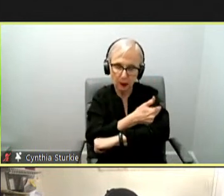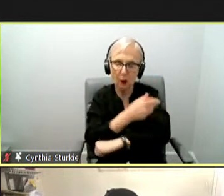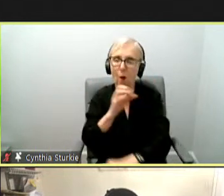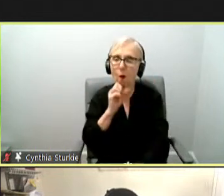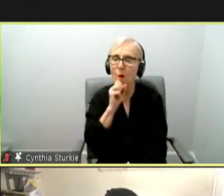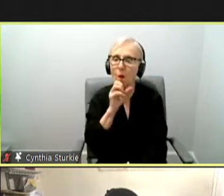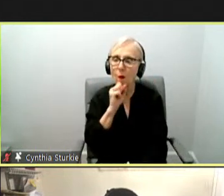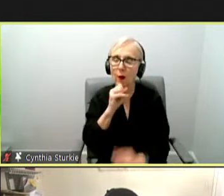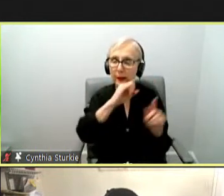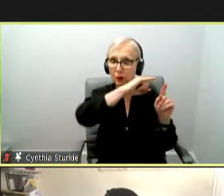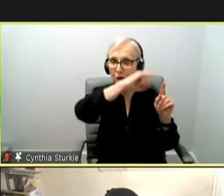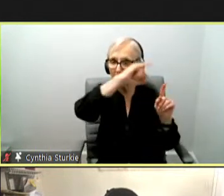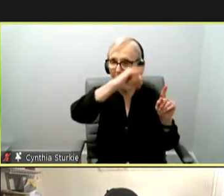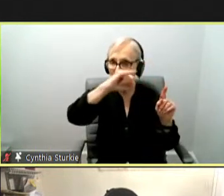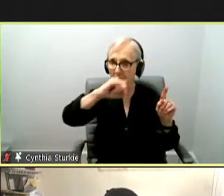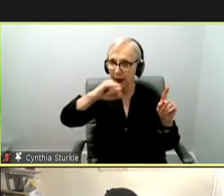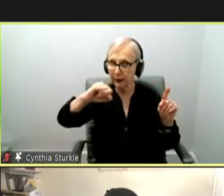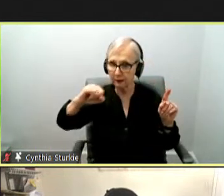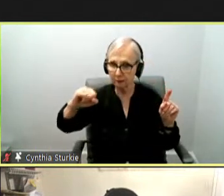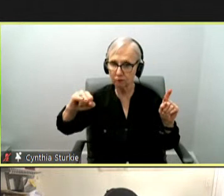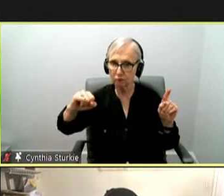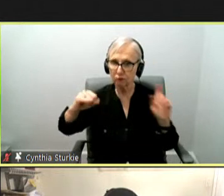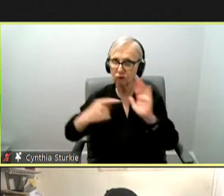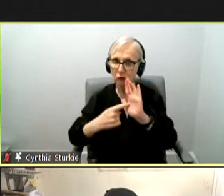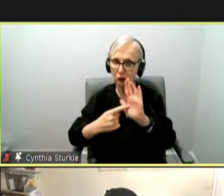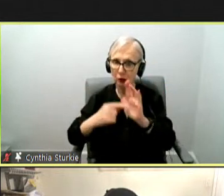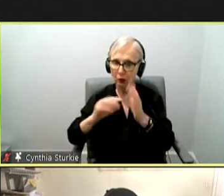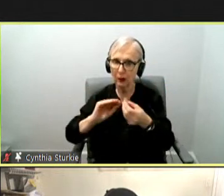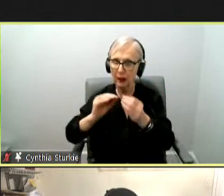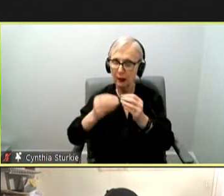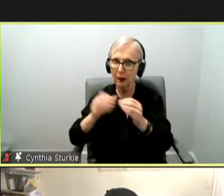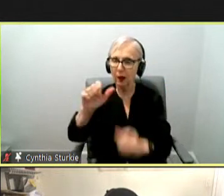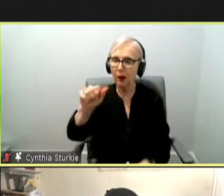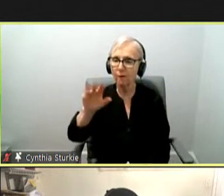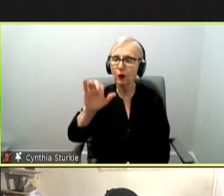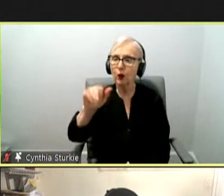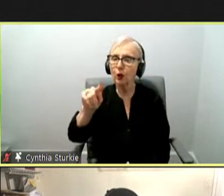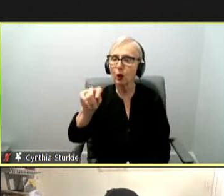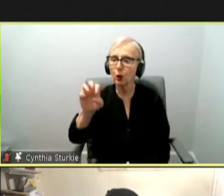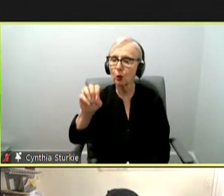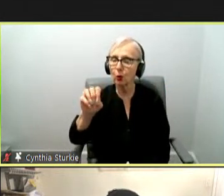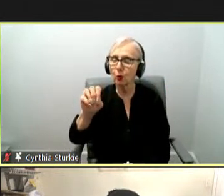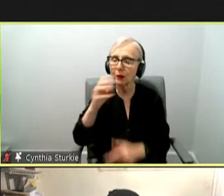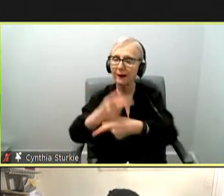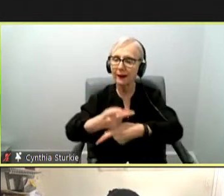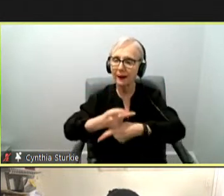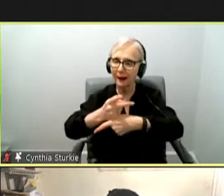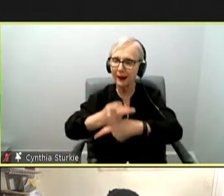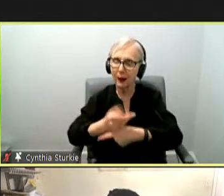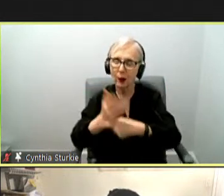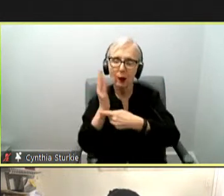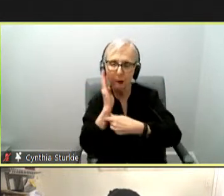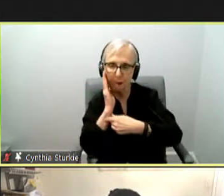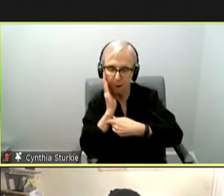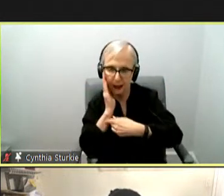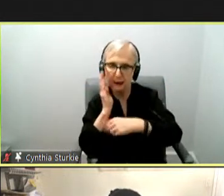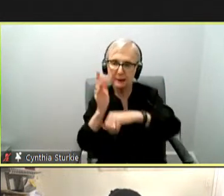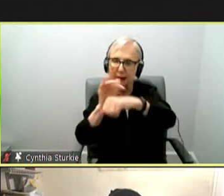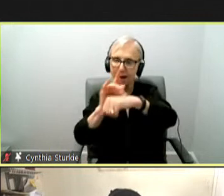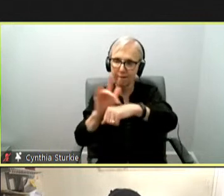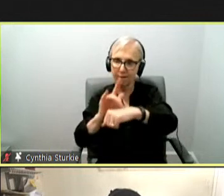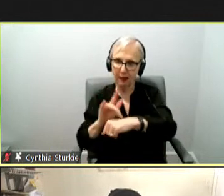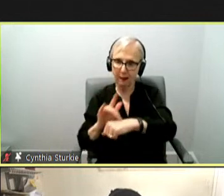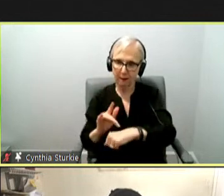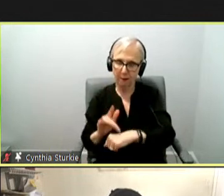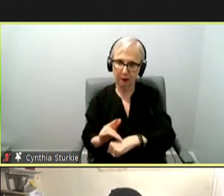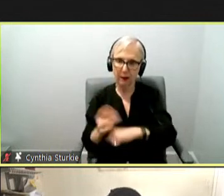orange line shows the number of acute care beds available on a 7-day moving average. You'll see as